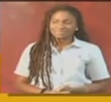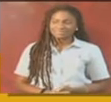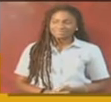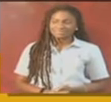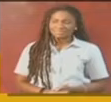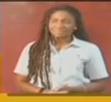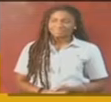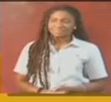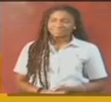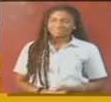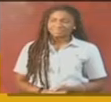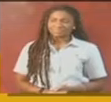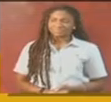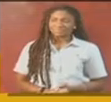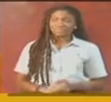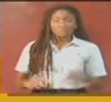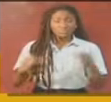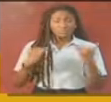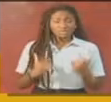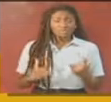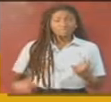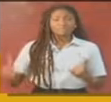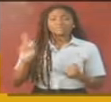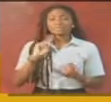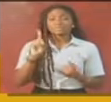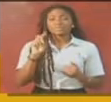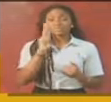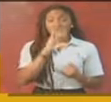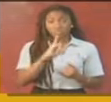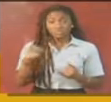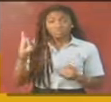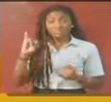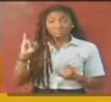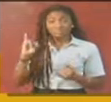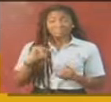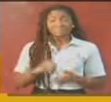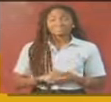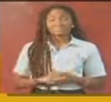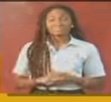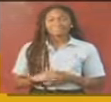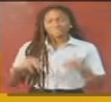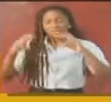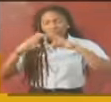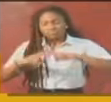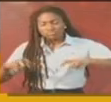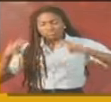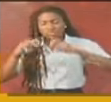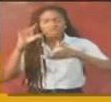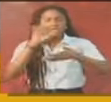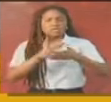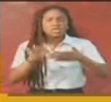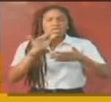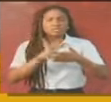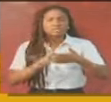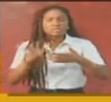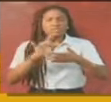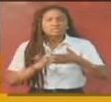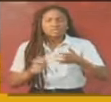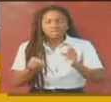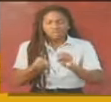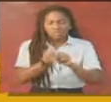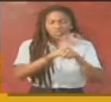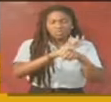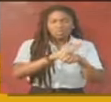So at the University of the West Indies, my colleagues and I in the psychiatry unit are studying the psychological impact of the pandemic